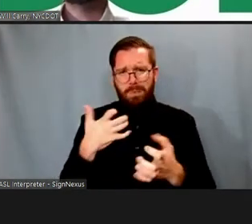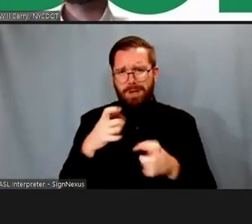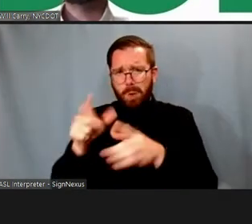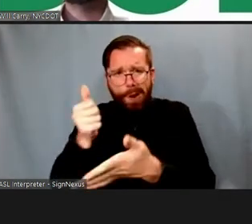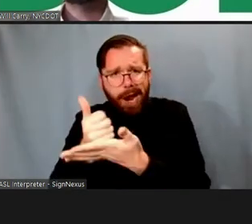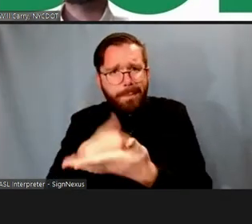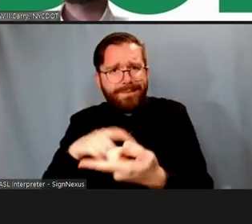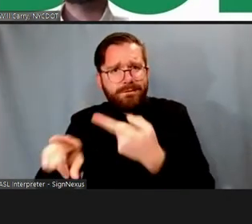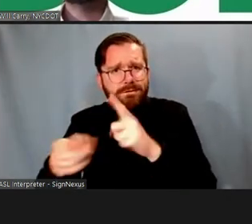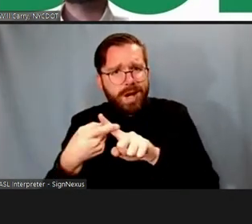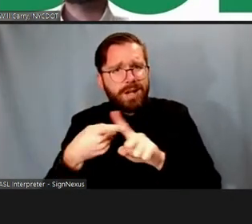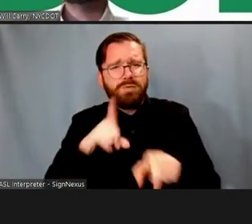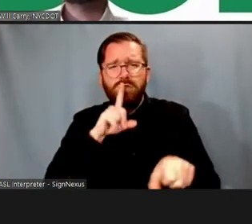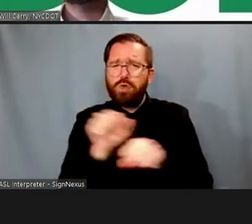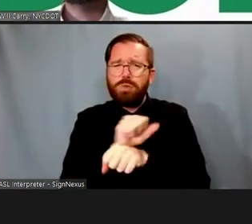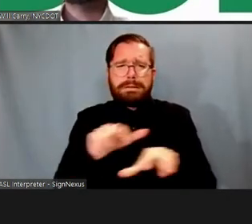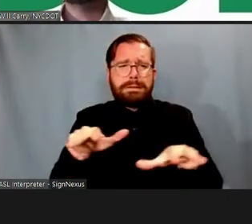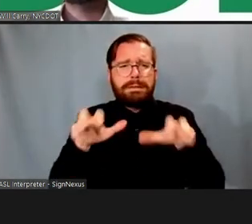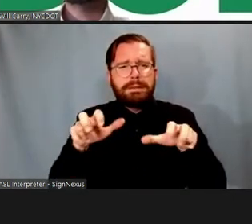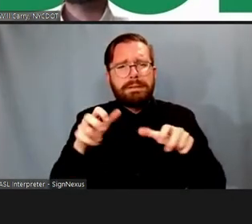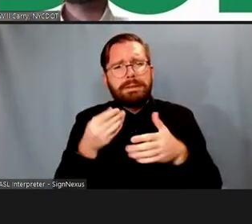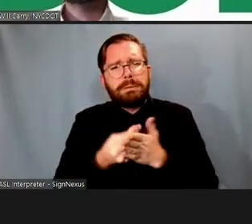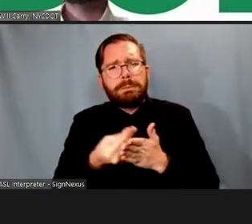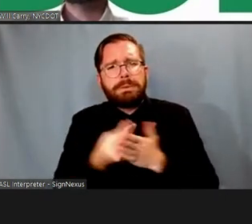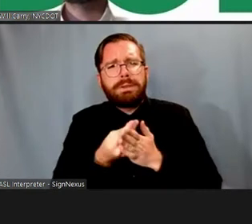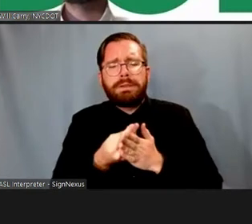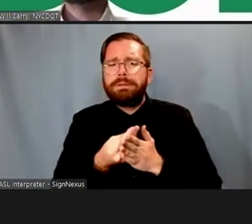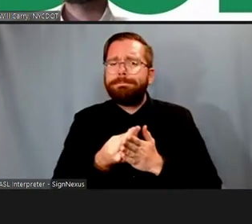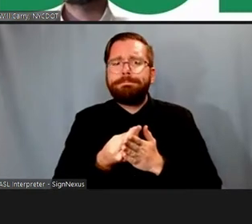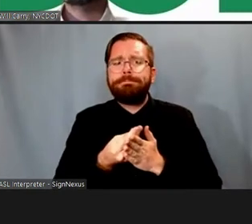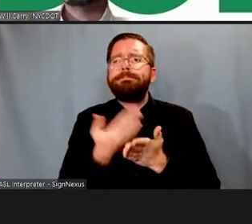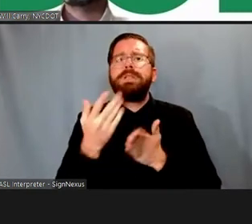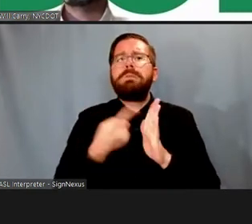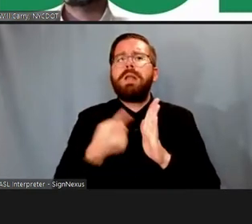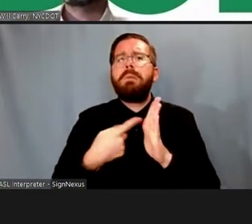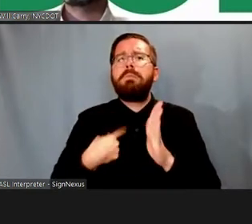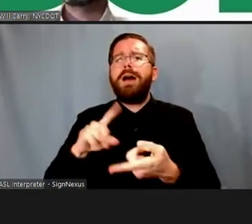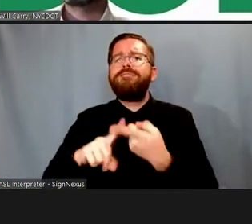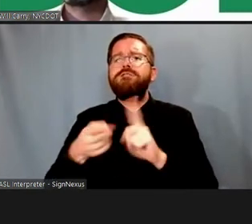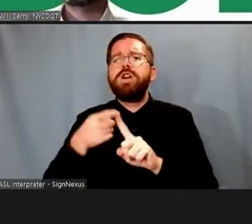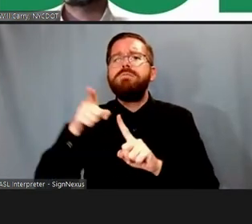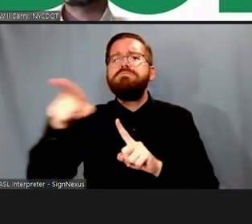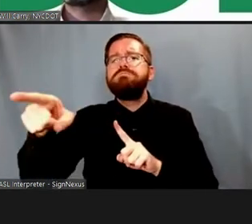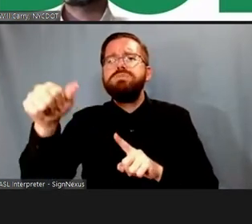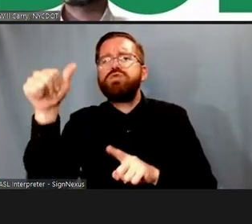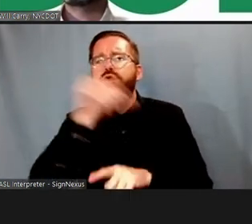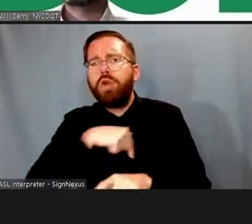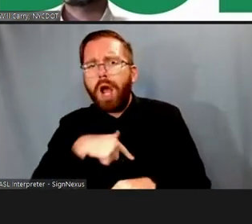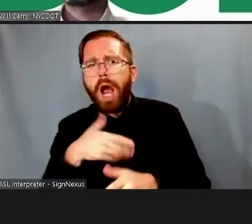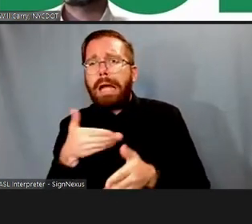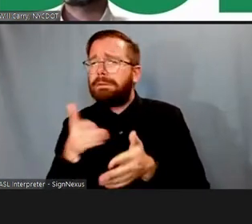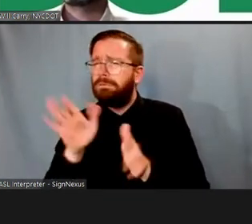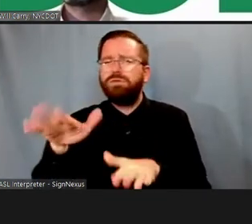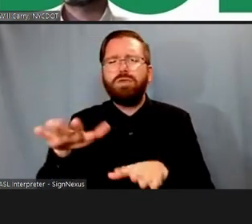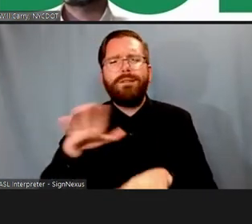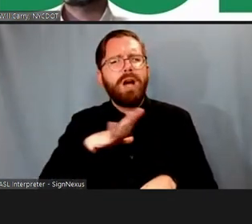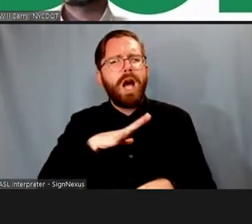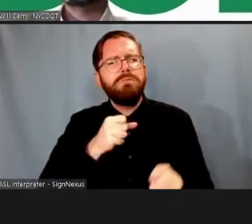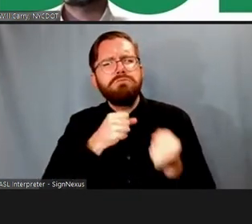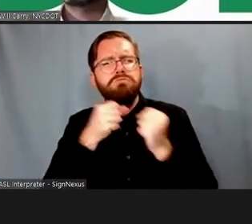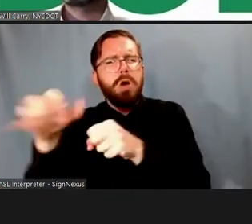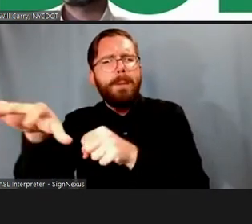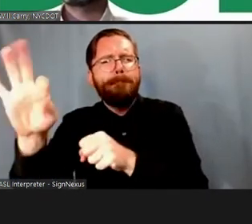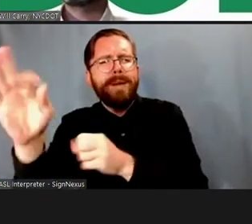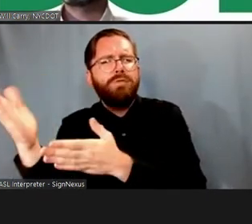money grab in so many areas because i take my friends home and i'll get a whole bunch of them to come here and tell them how many of them we got home safely